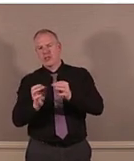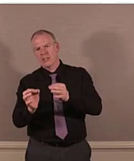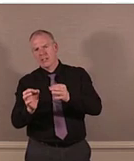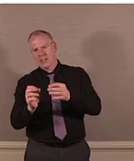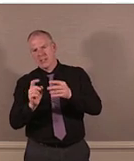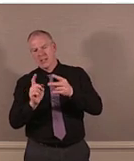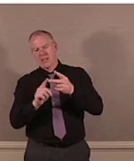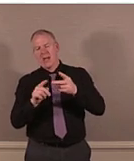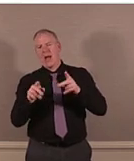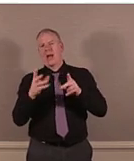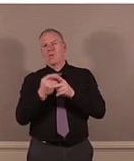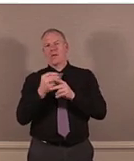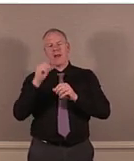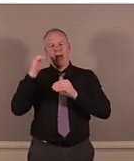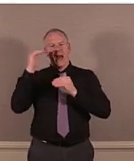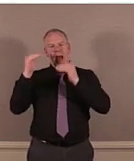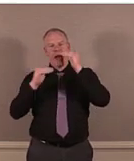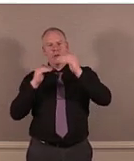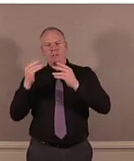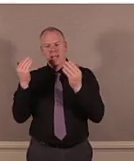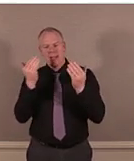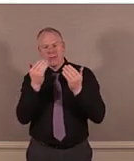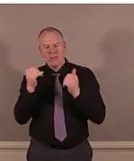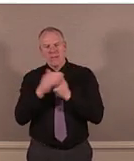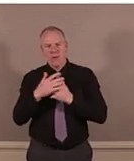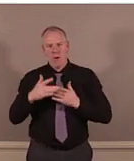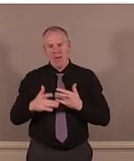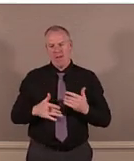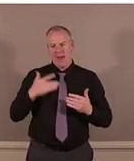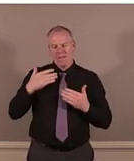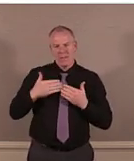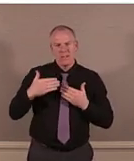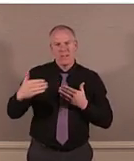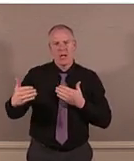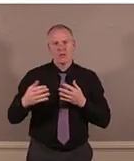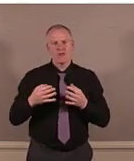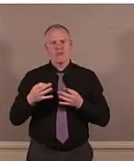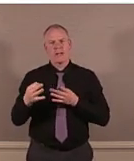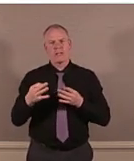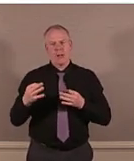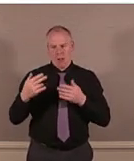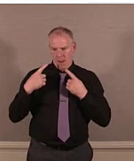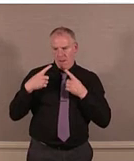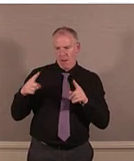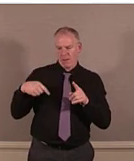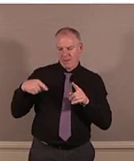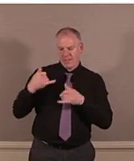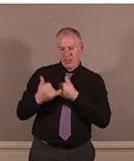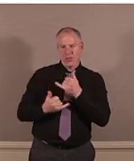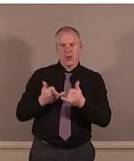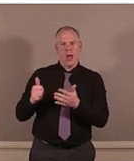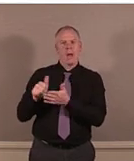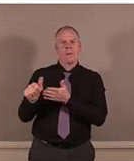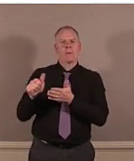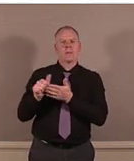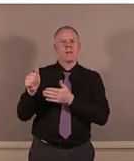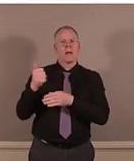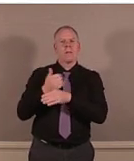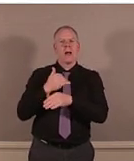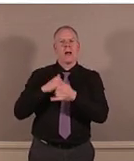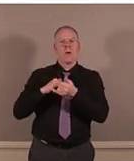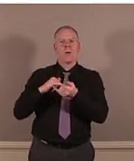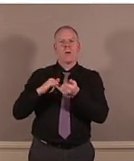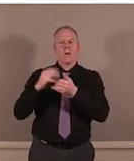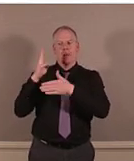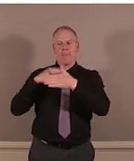with regard to the Adult Literacy for Life strategy, which was launched this year and launched by the Minister of Further